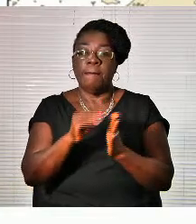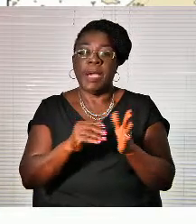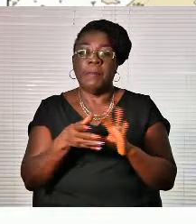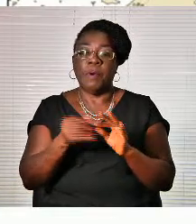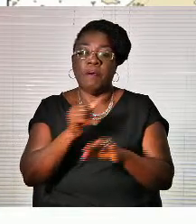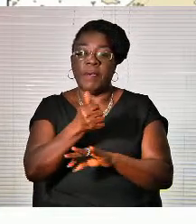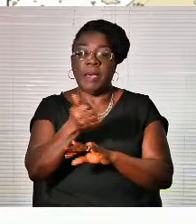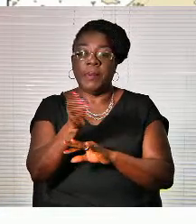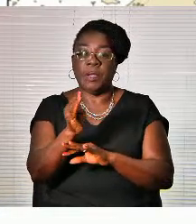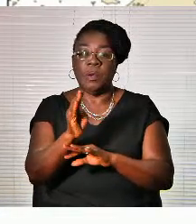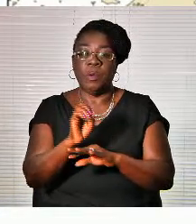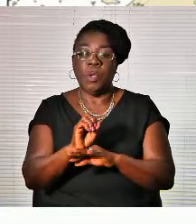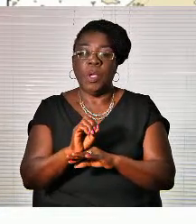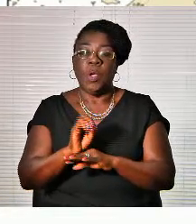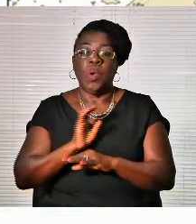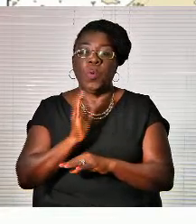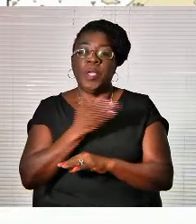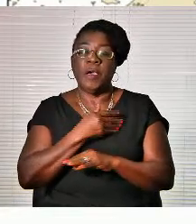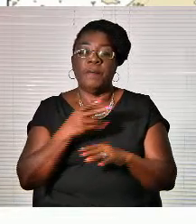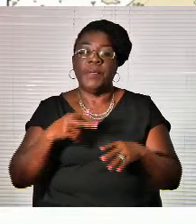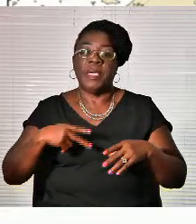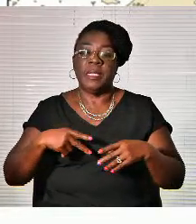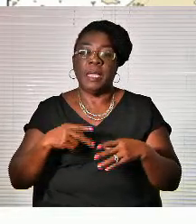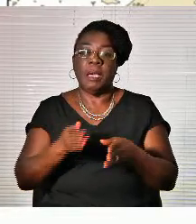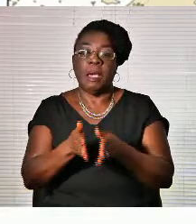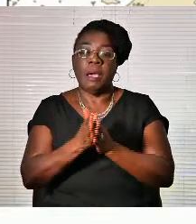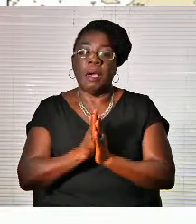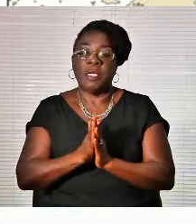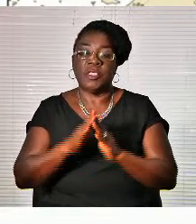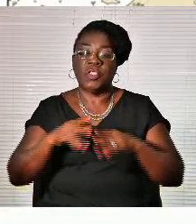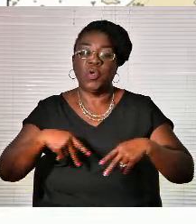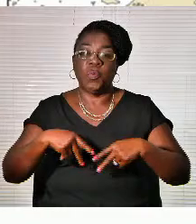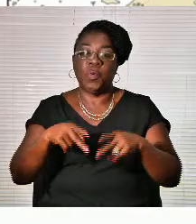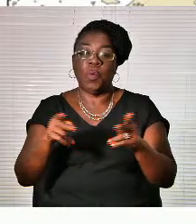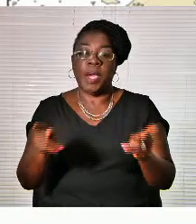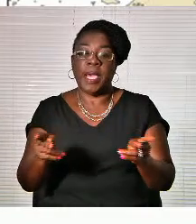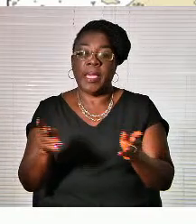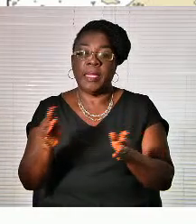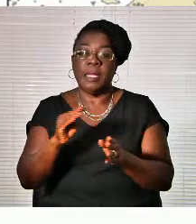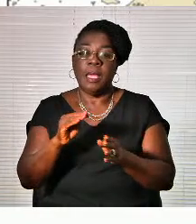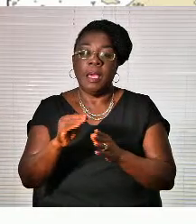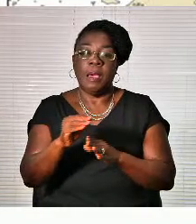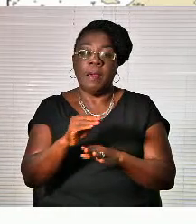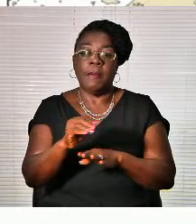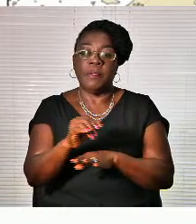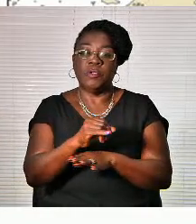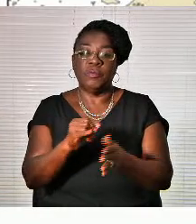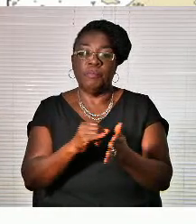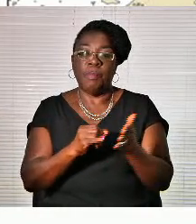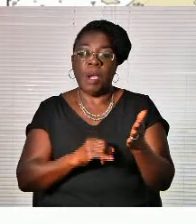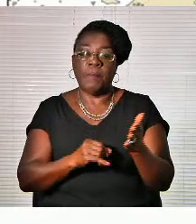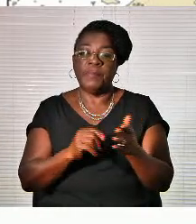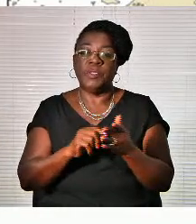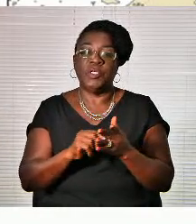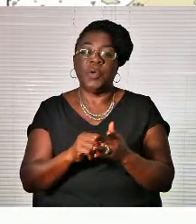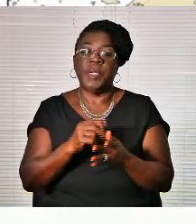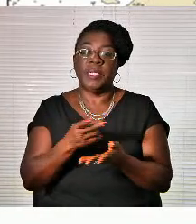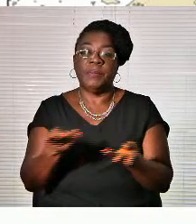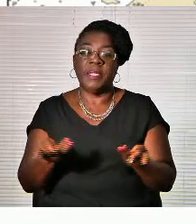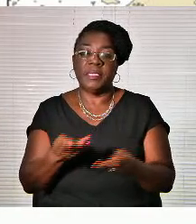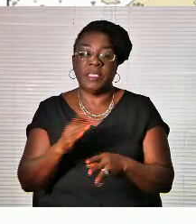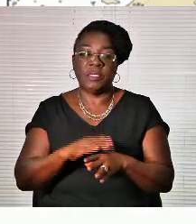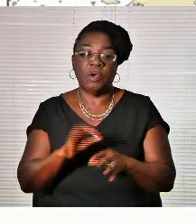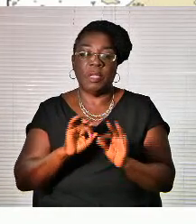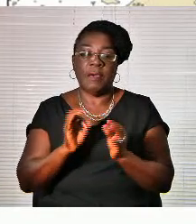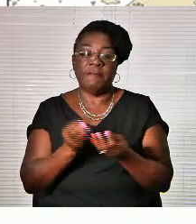asked to provide a map showing the cases and the contacts on on our other family islands. In particular,